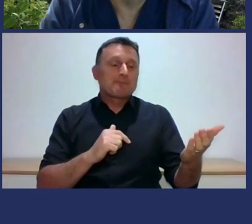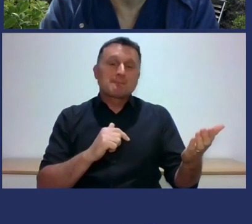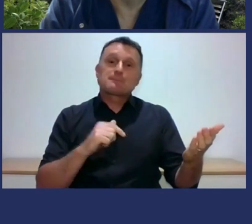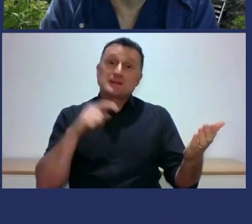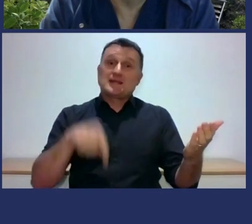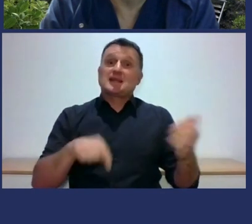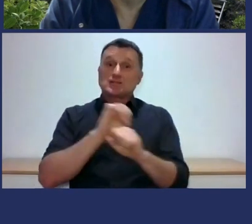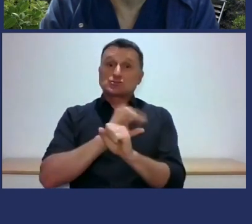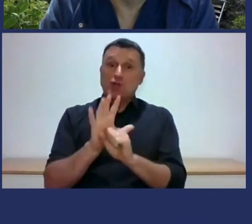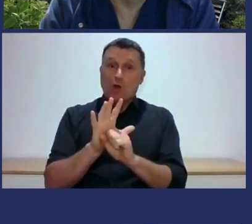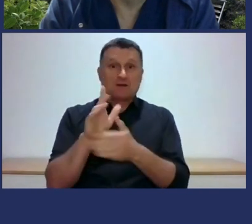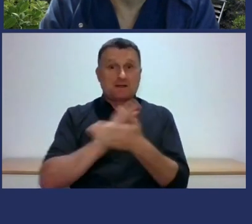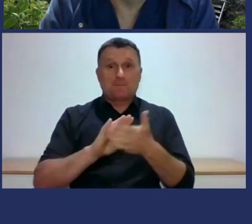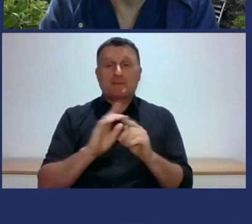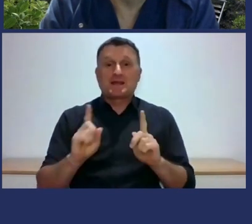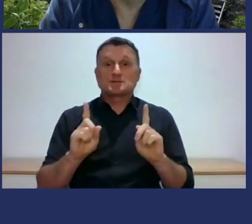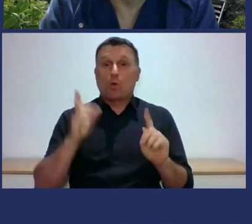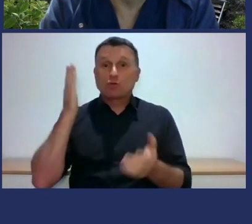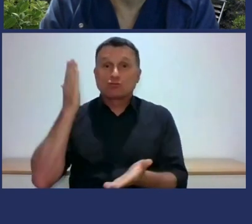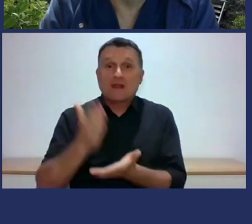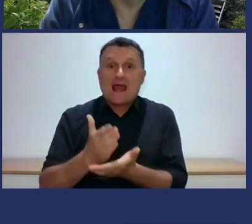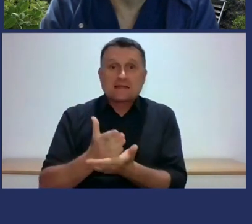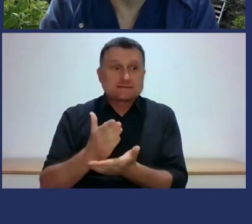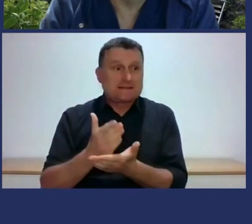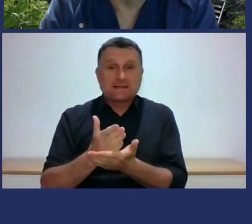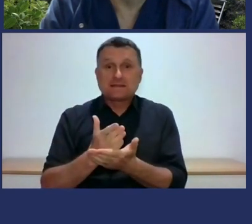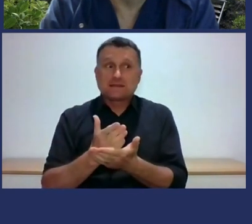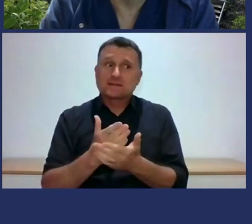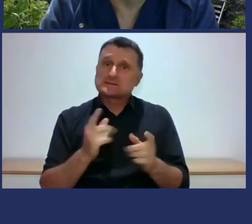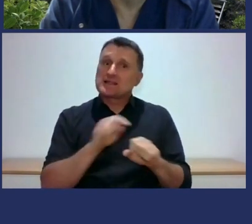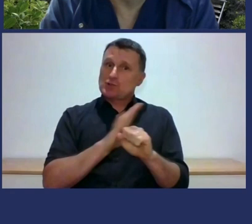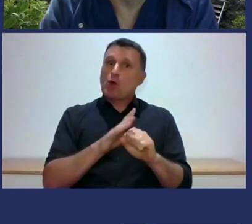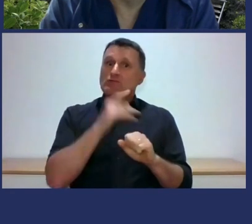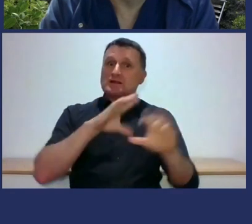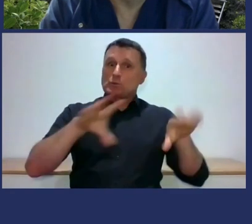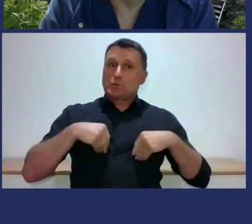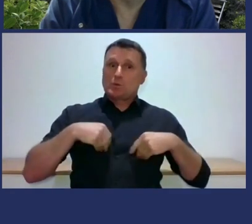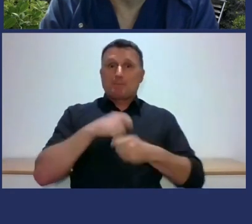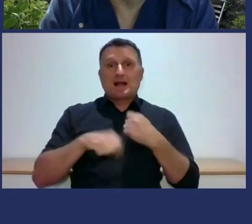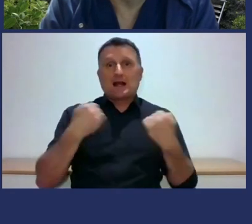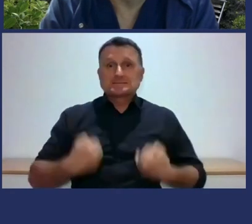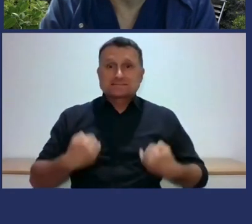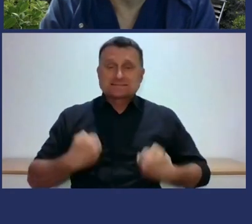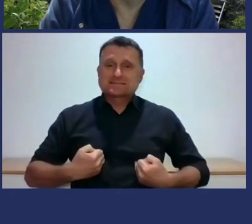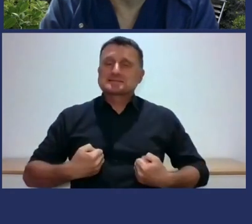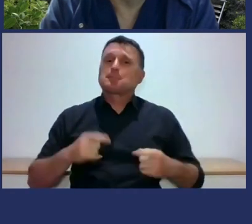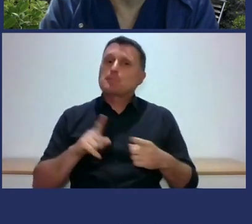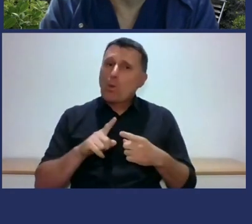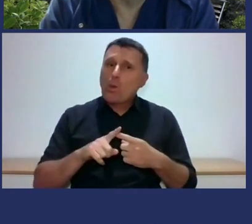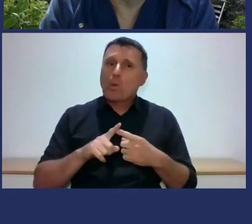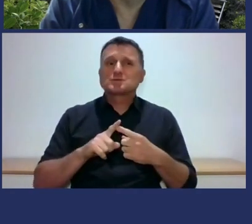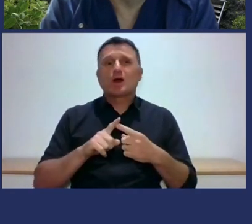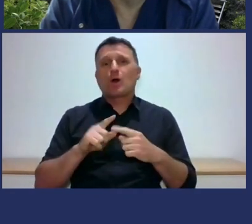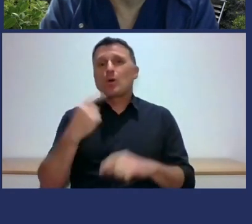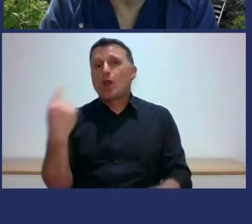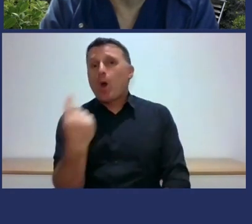the reality that you could become very, very, very, very ill. It's not just the medical stuff. It's all that psychological stuff of being lonely and